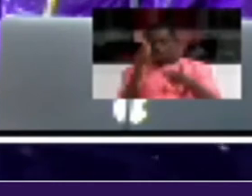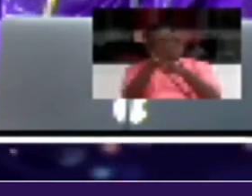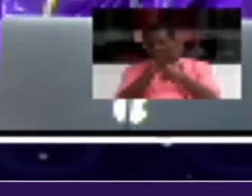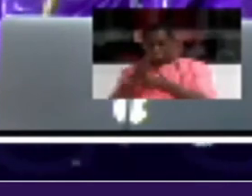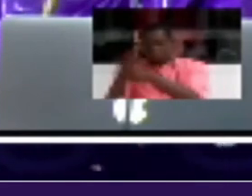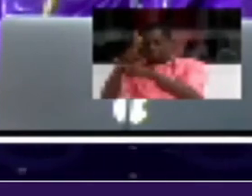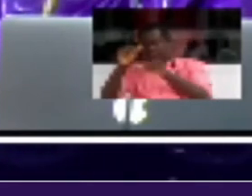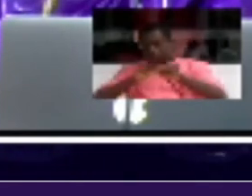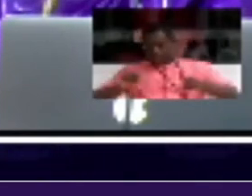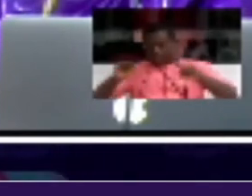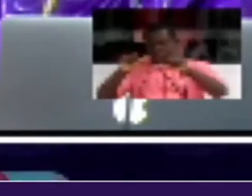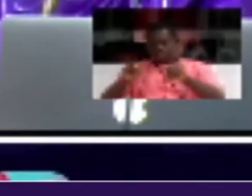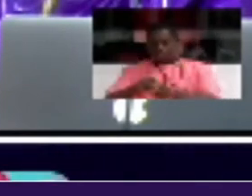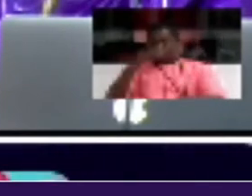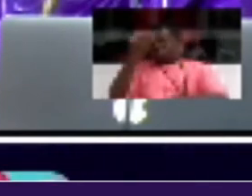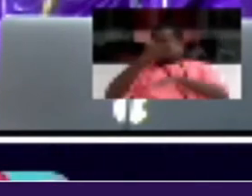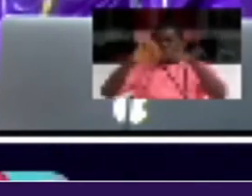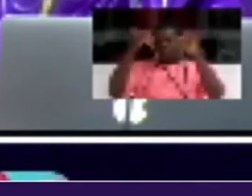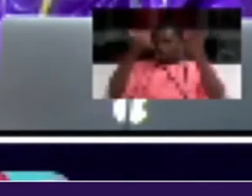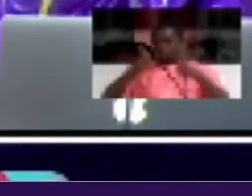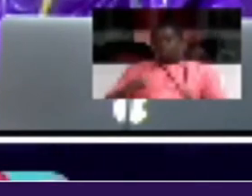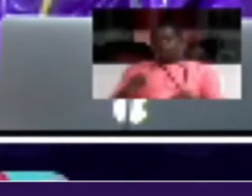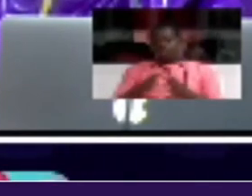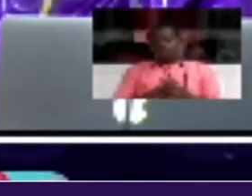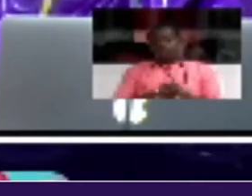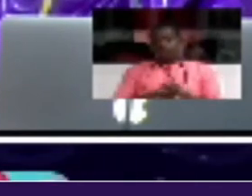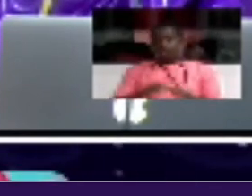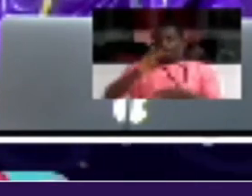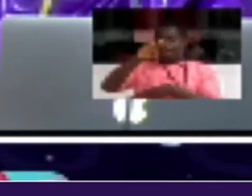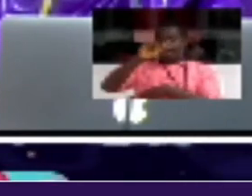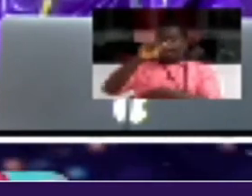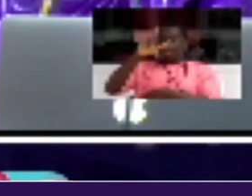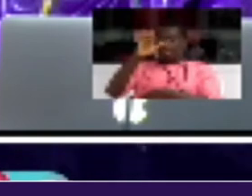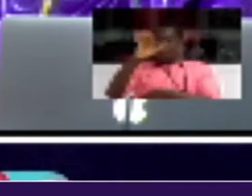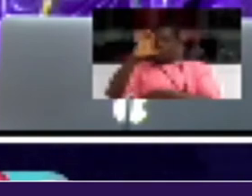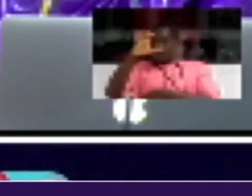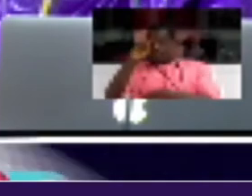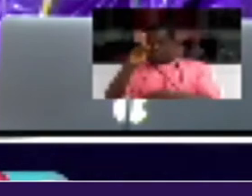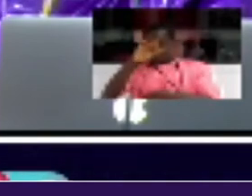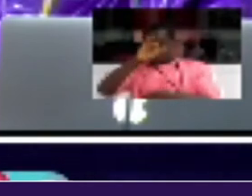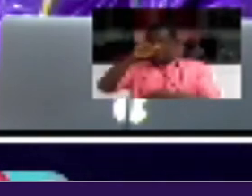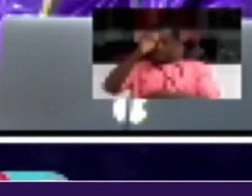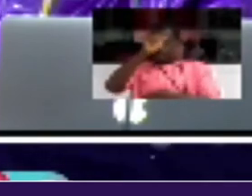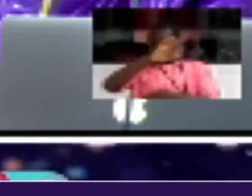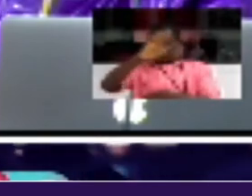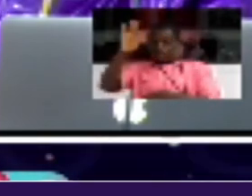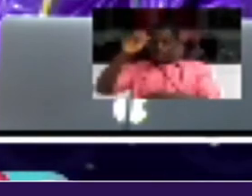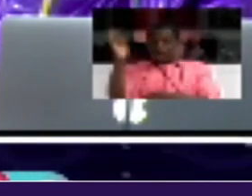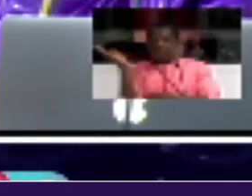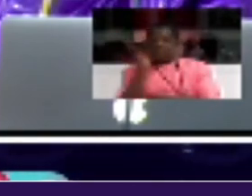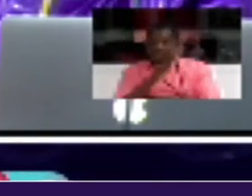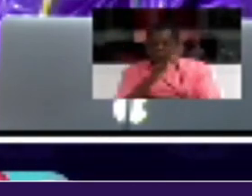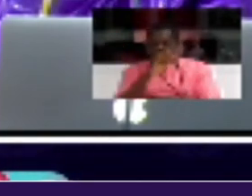area? No, that have never happened. Malik Jata is lying. Malik Jata is lying. If he say that, he's lying.